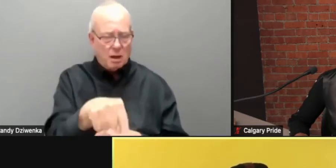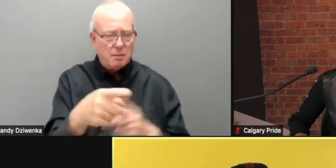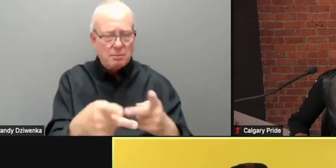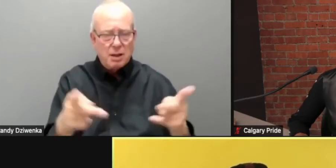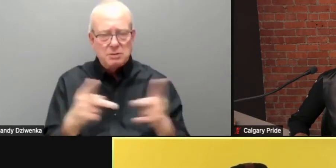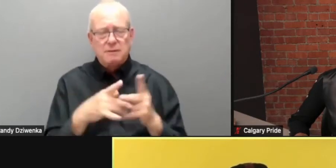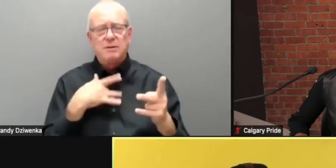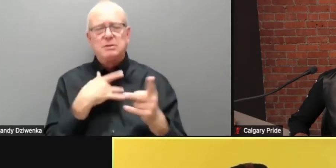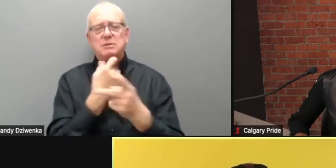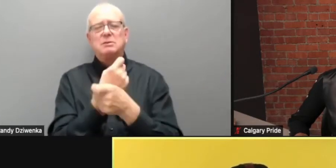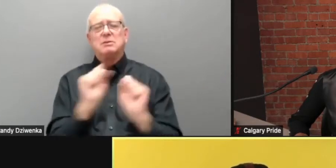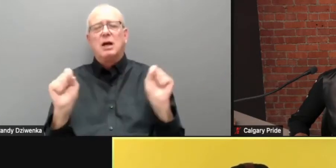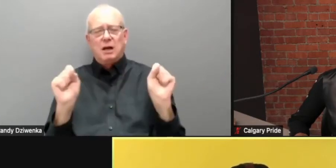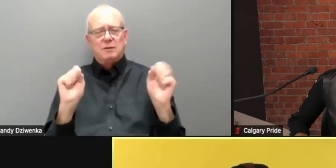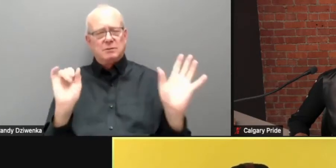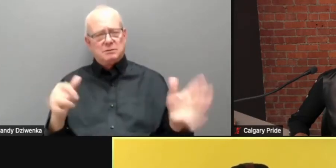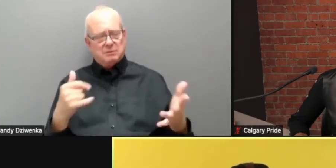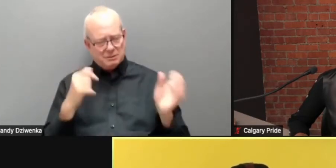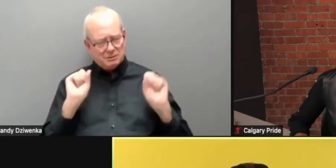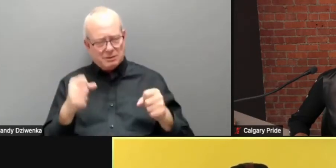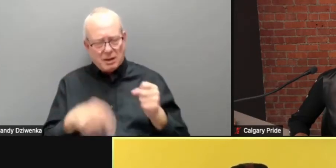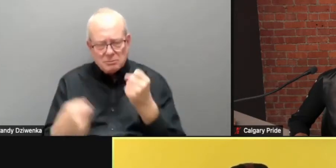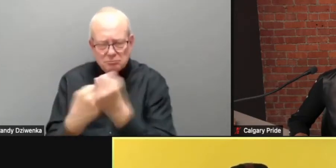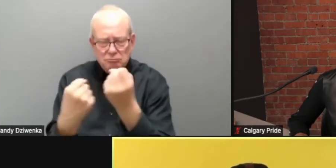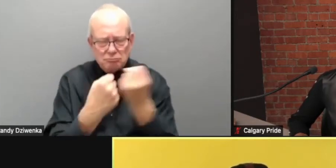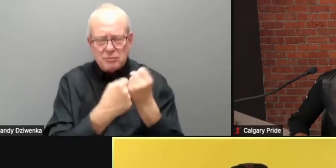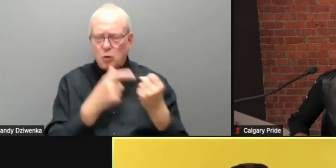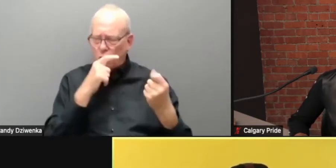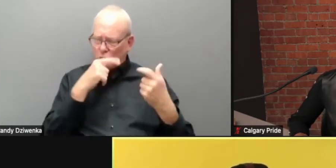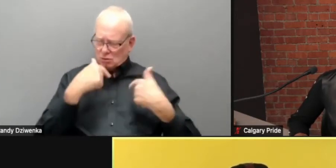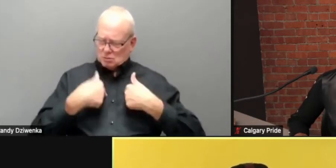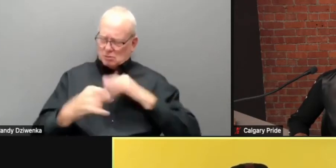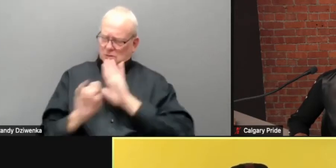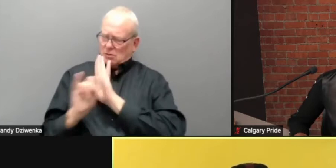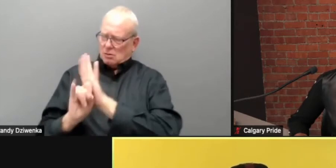you are and what you want to do. Without having